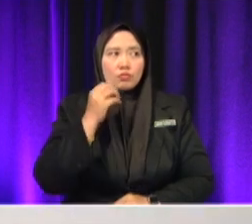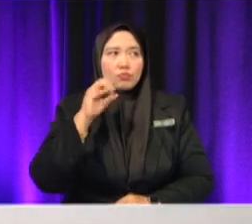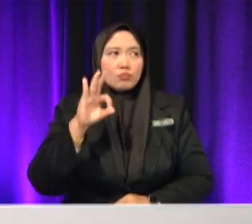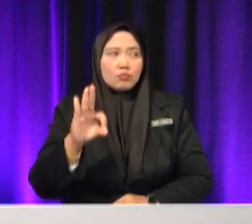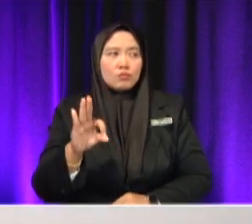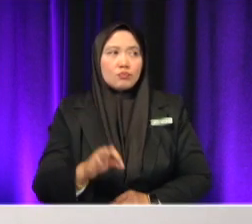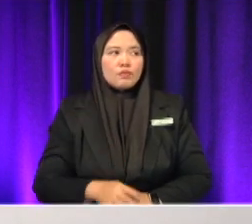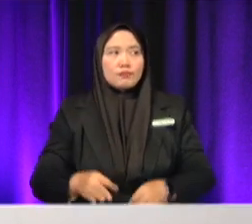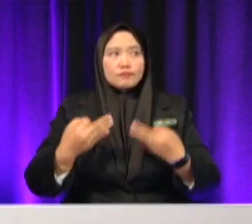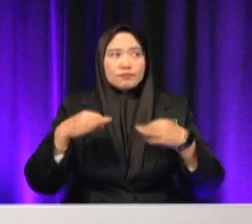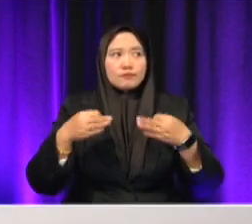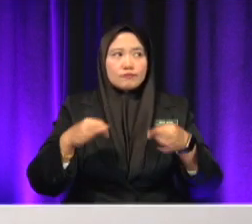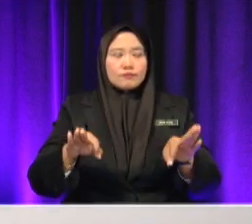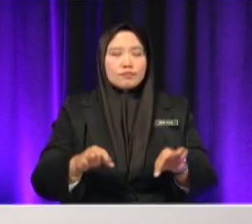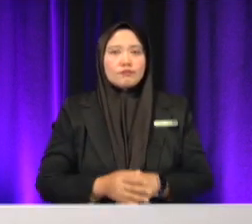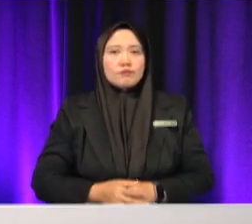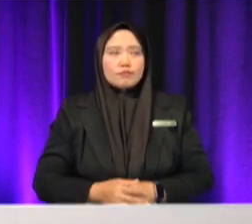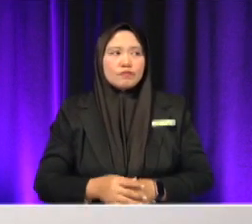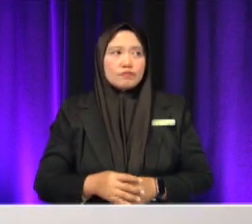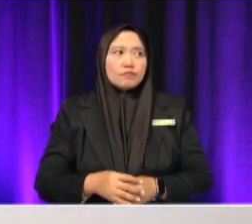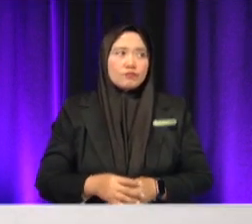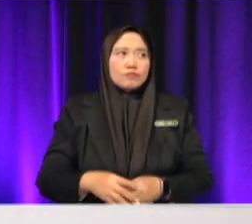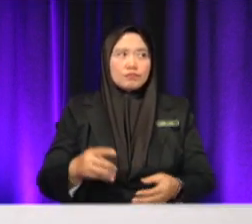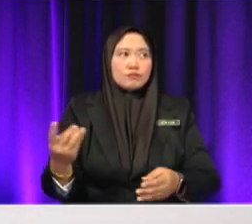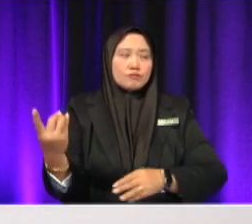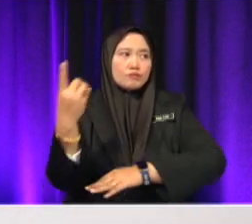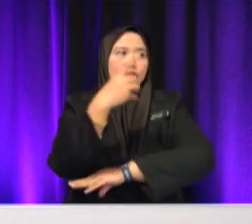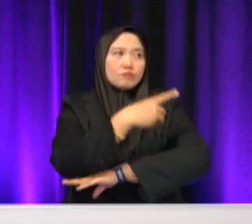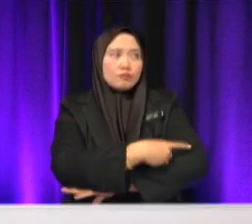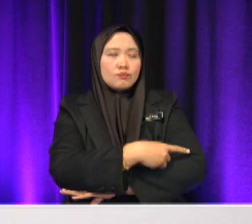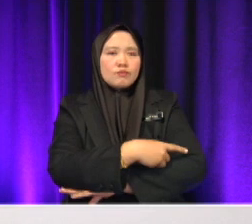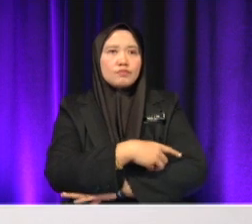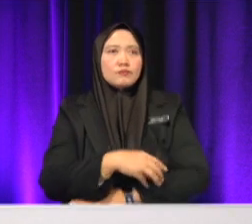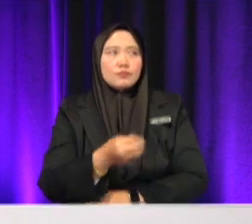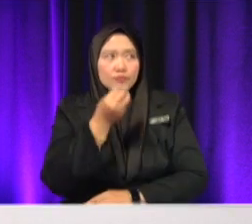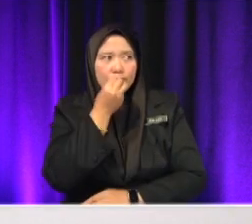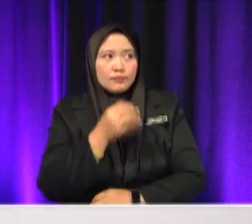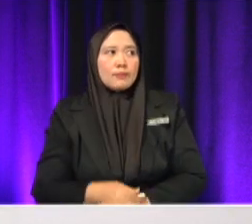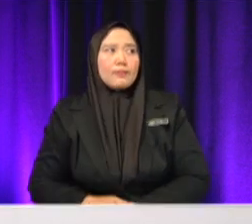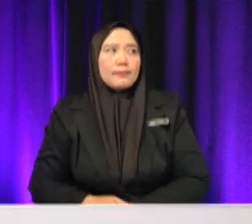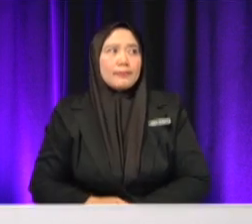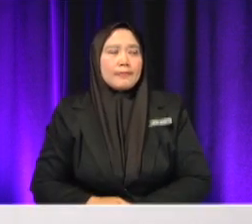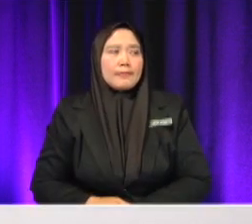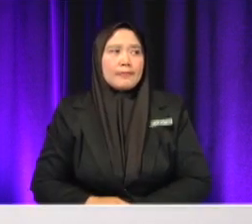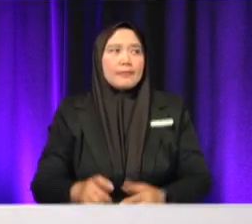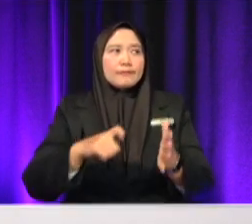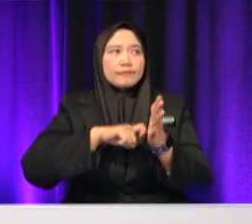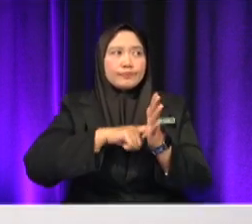From my point of view, I think that the keyword is long-term benefits and the free daily